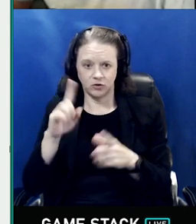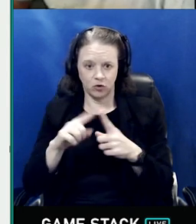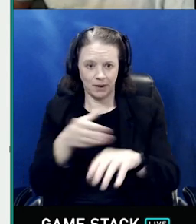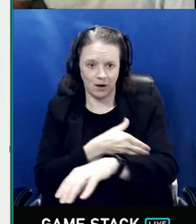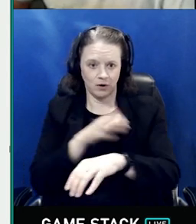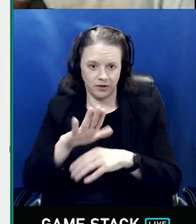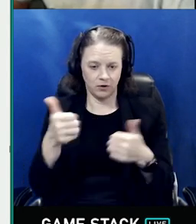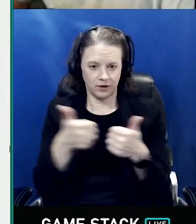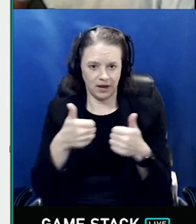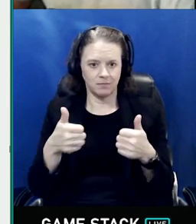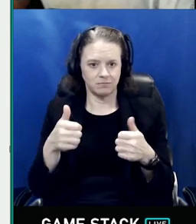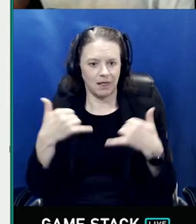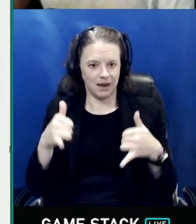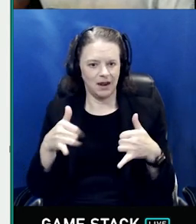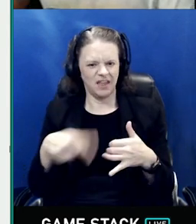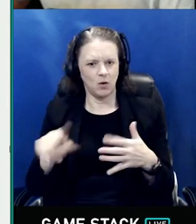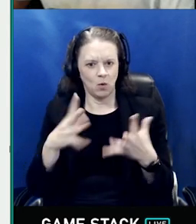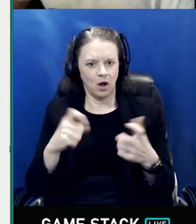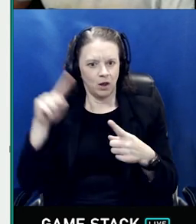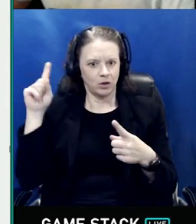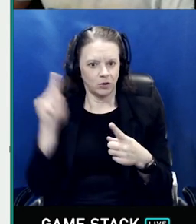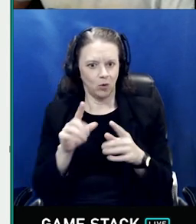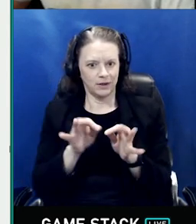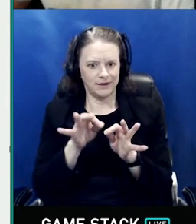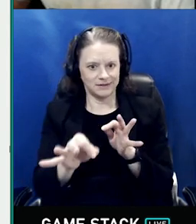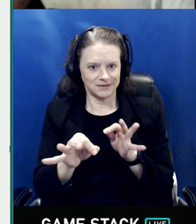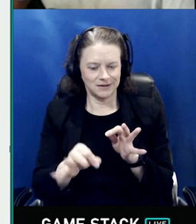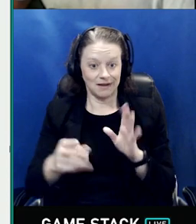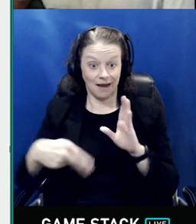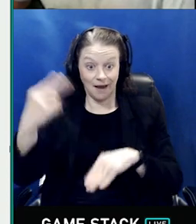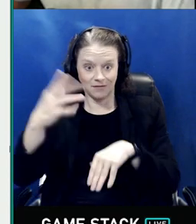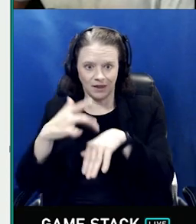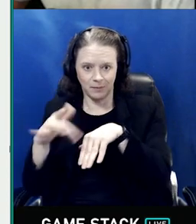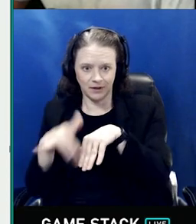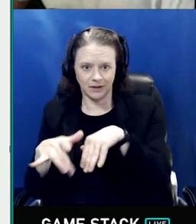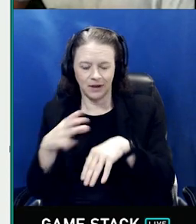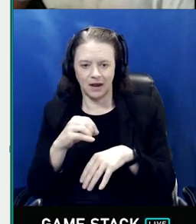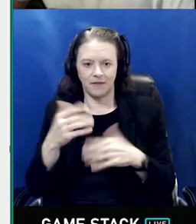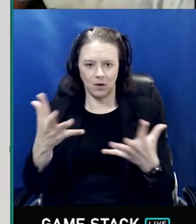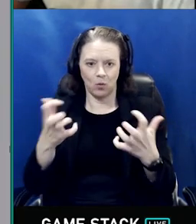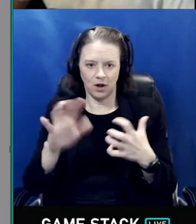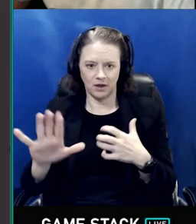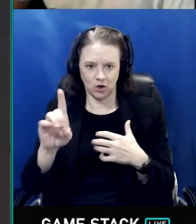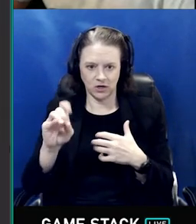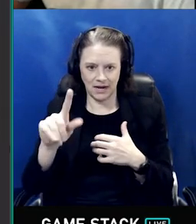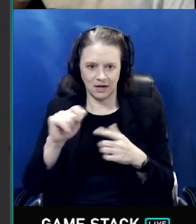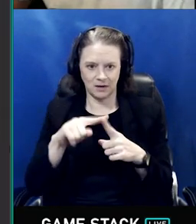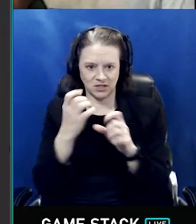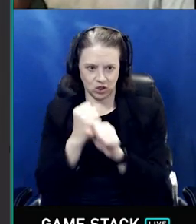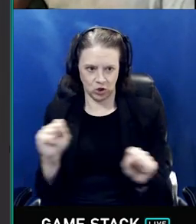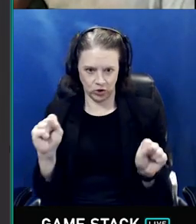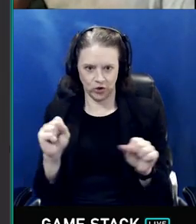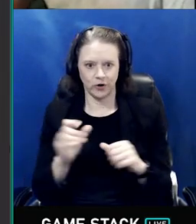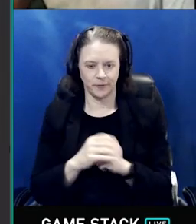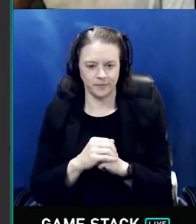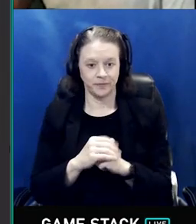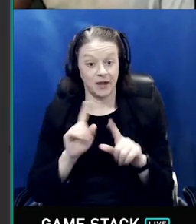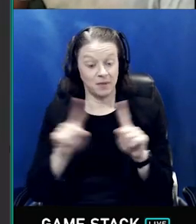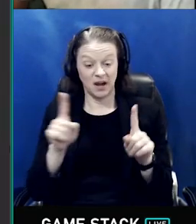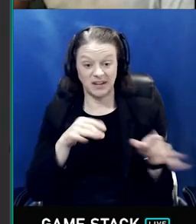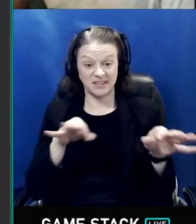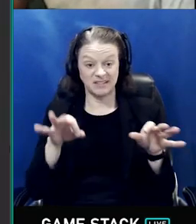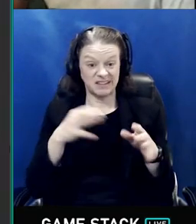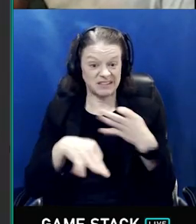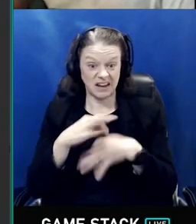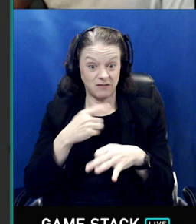low latency, they want high availability, and they want their data to be secure. But rather than me talk about